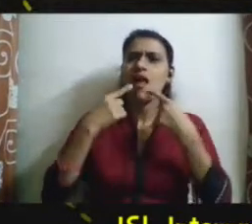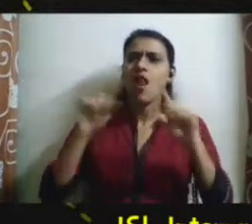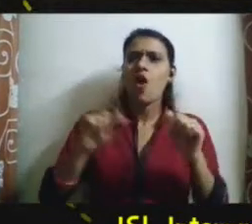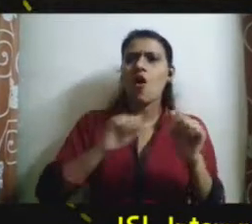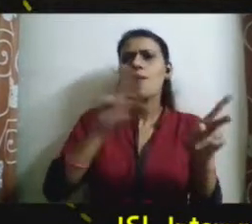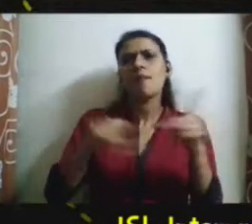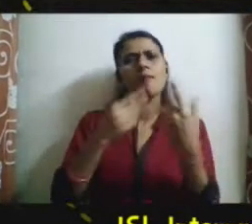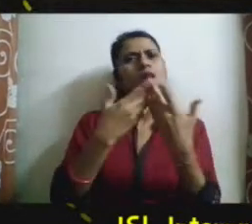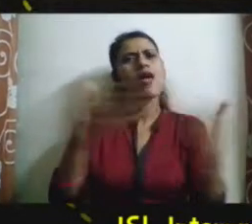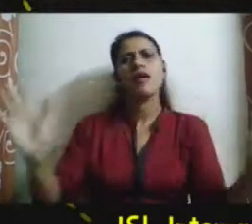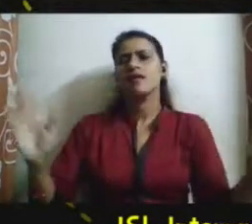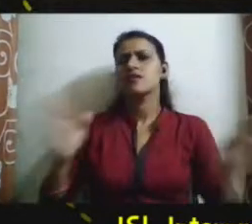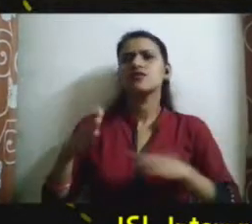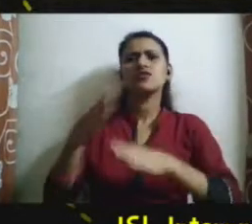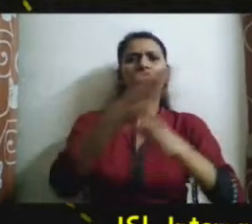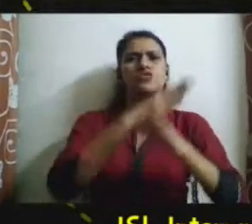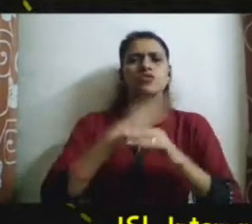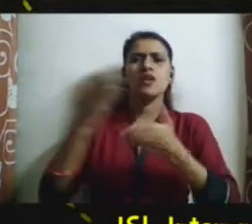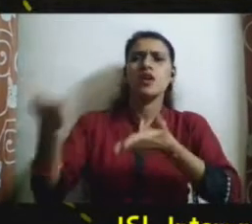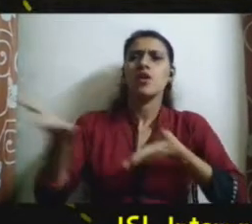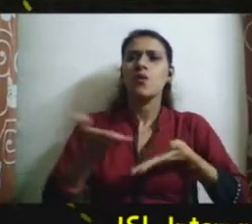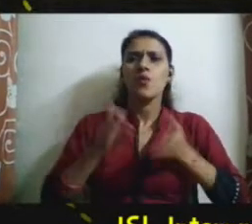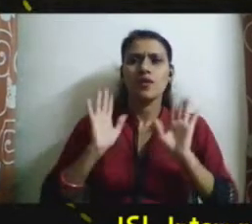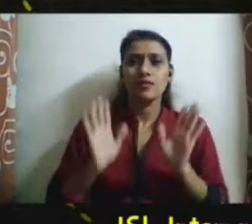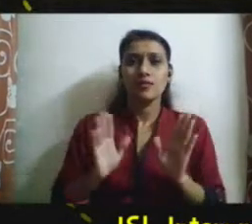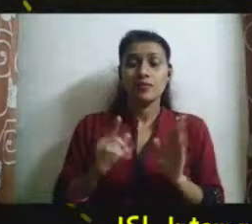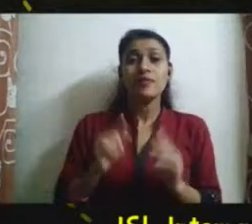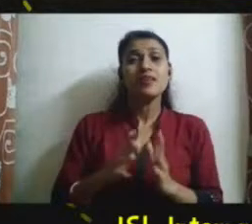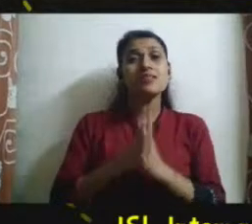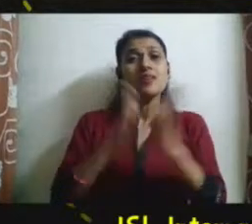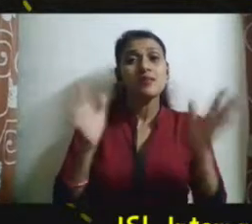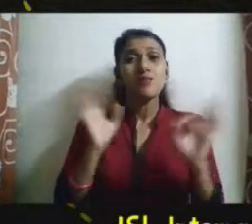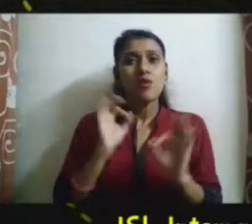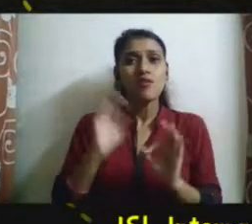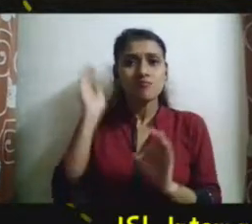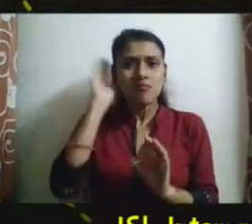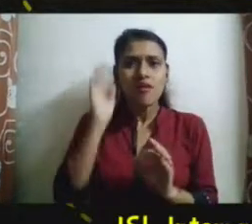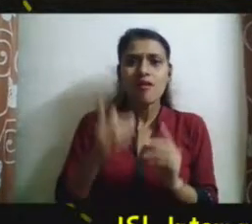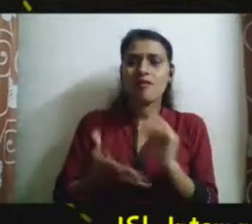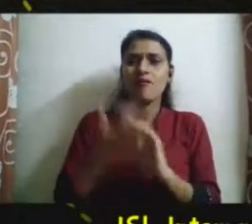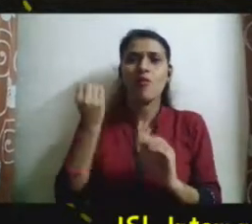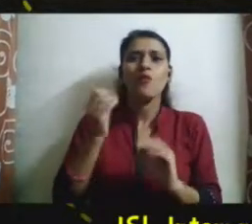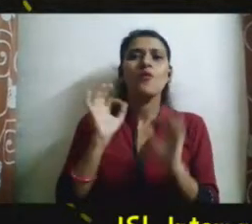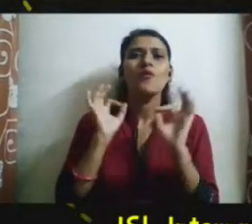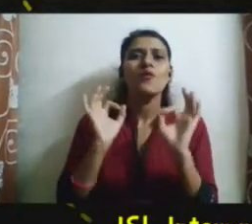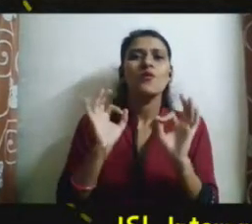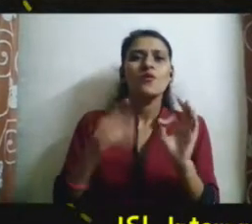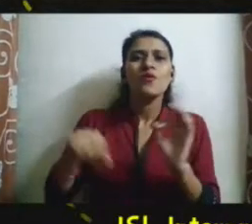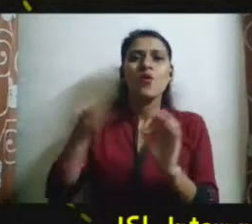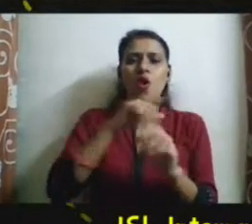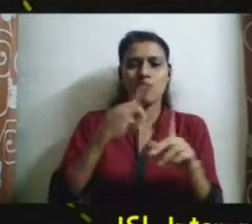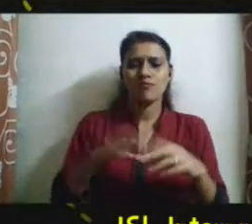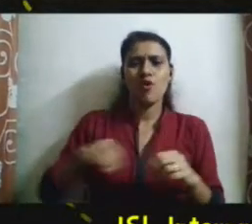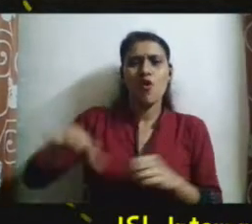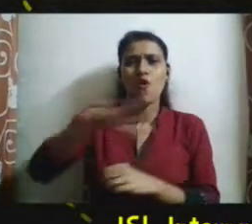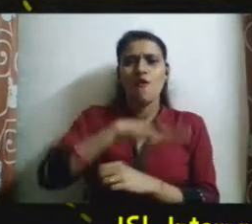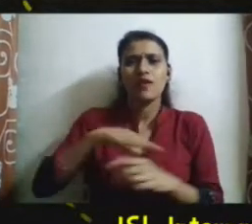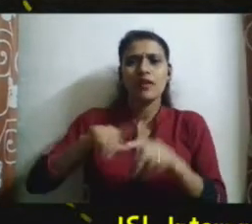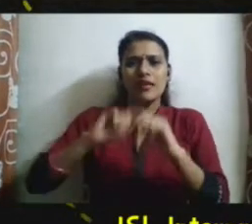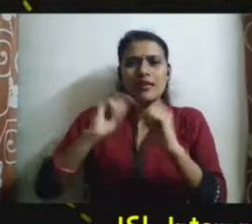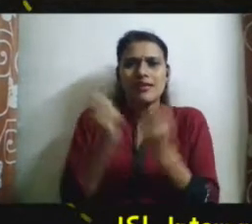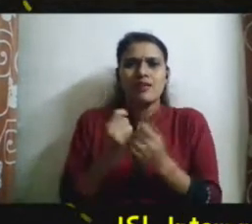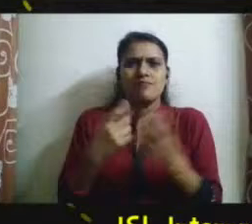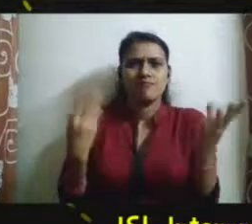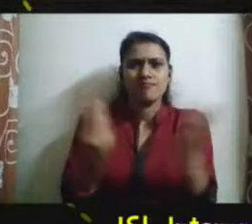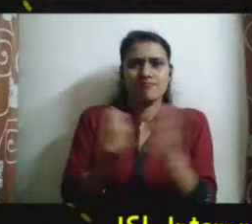and cross-learn. And it has been a great affirmation of that for all of us who are the organizing team, that this is